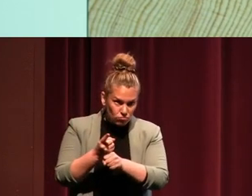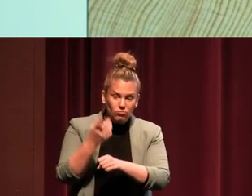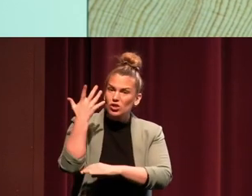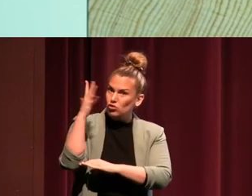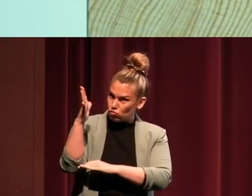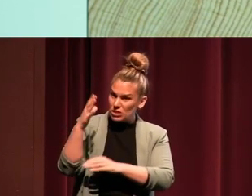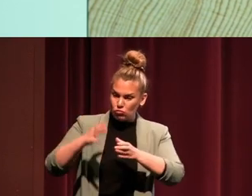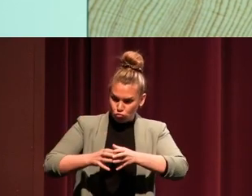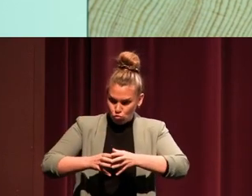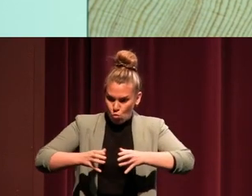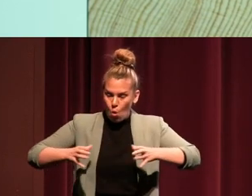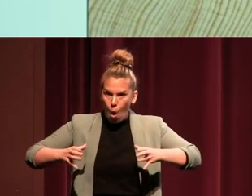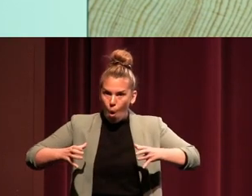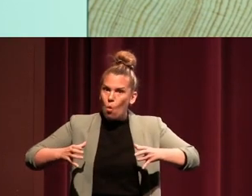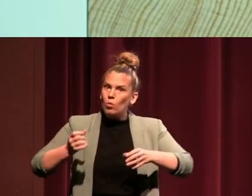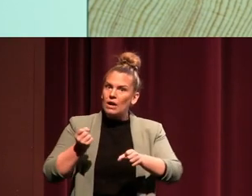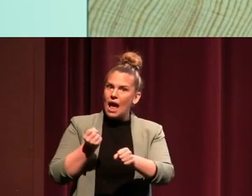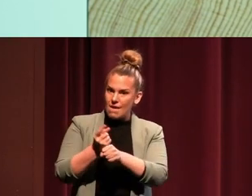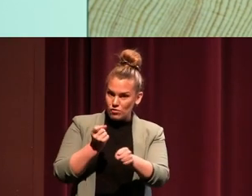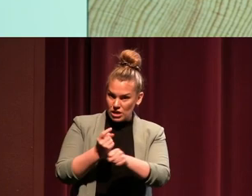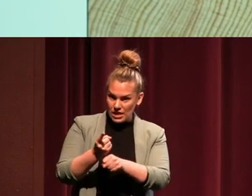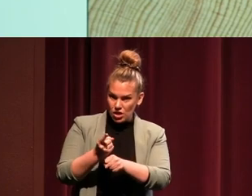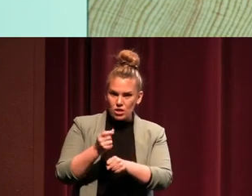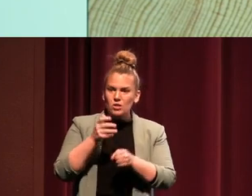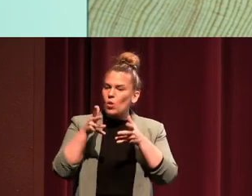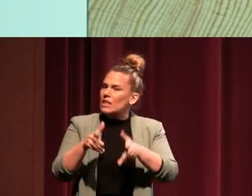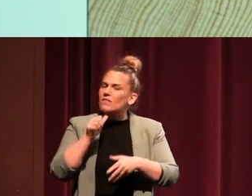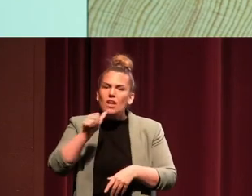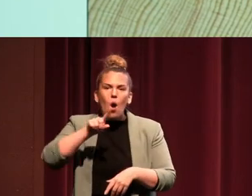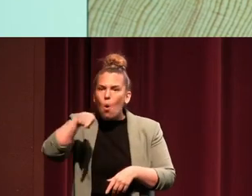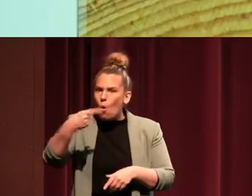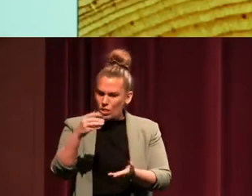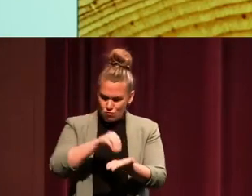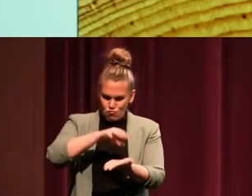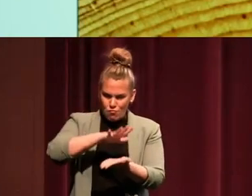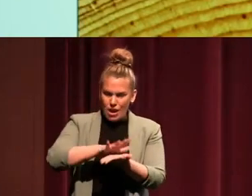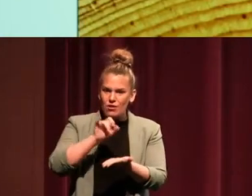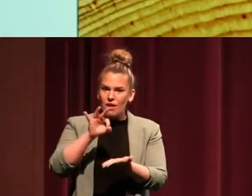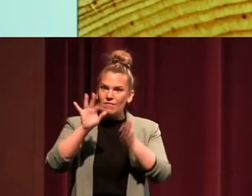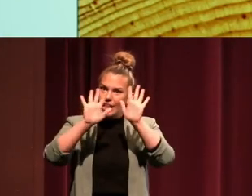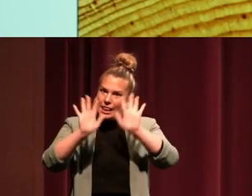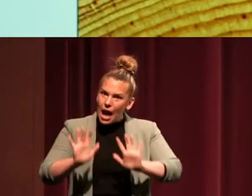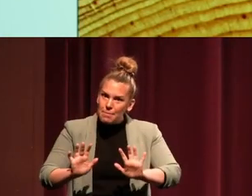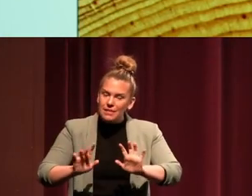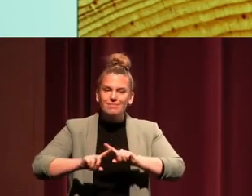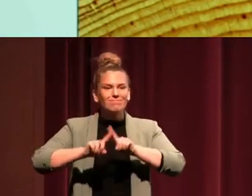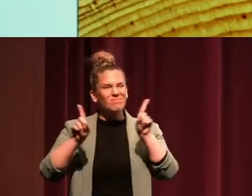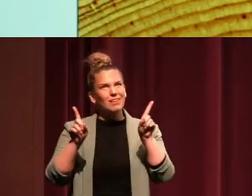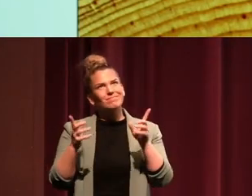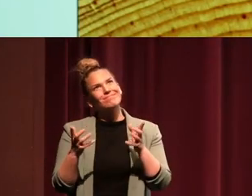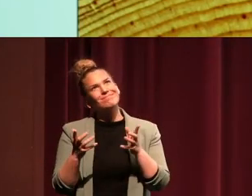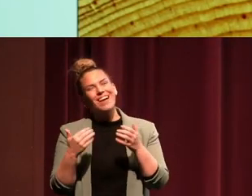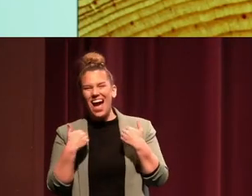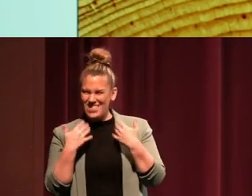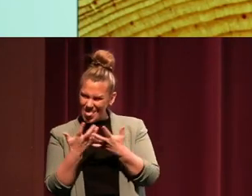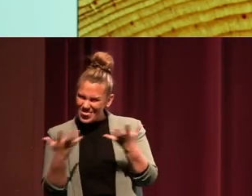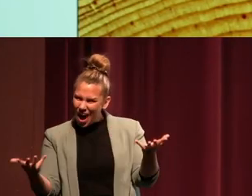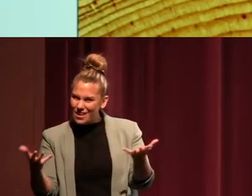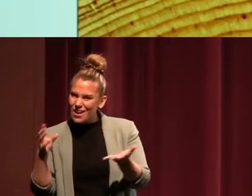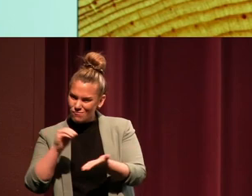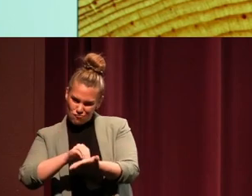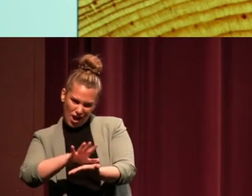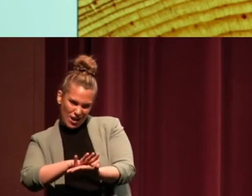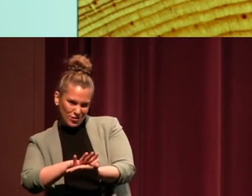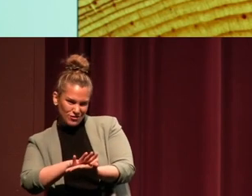year. So they leave not only a record of climate, well, they leave all sorts of records.